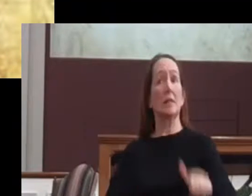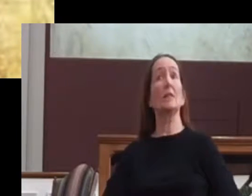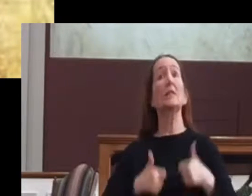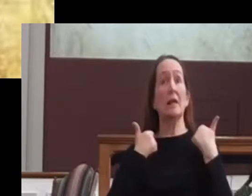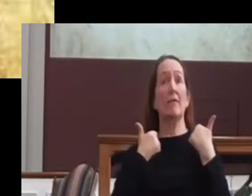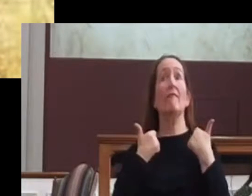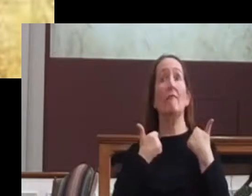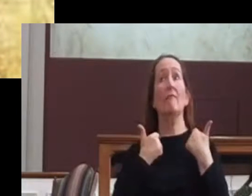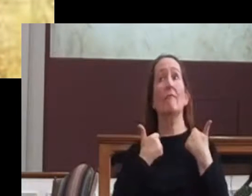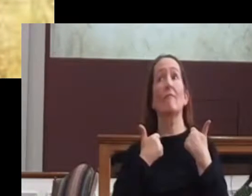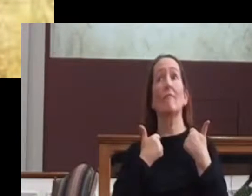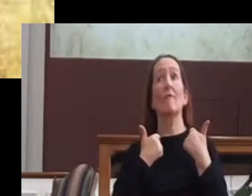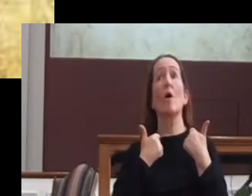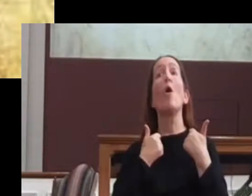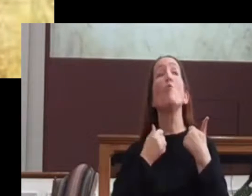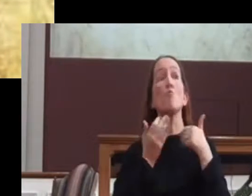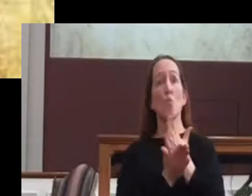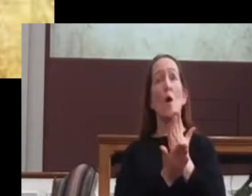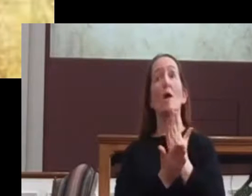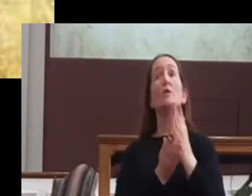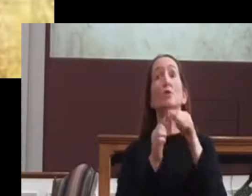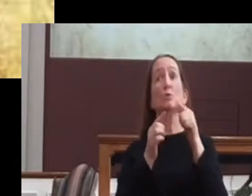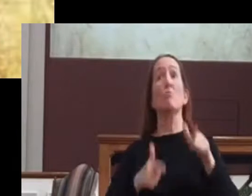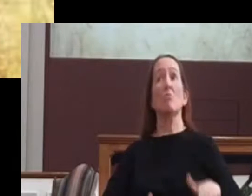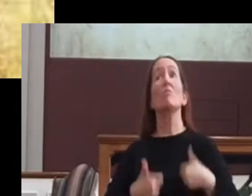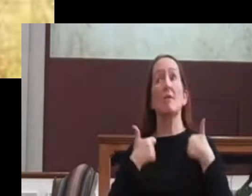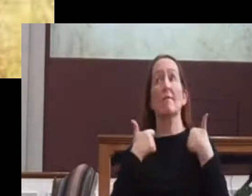everyone has the right to life.